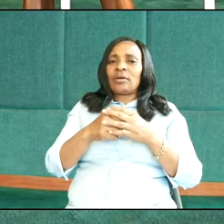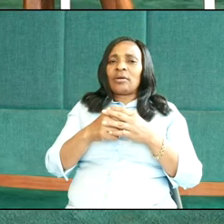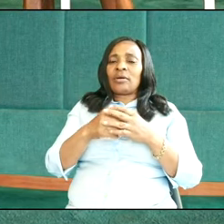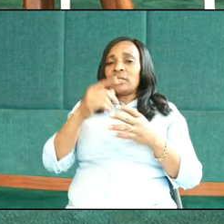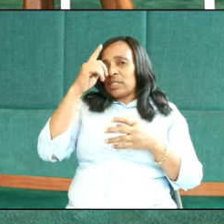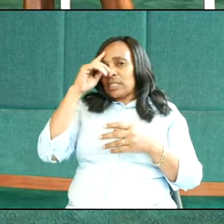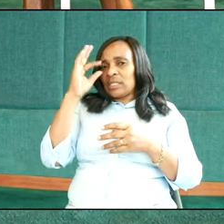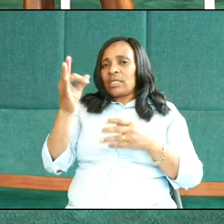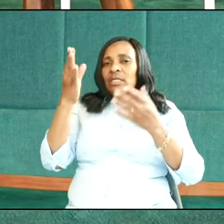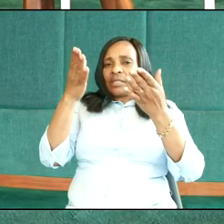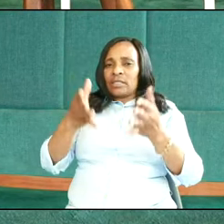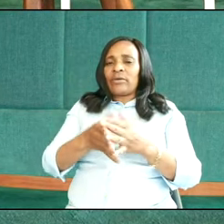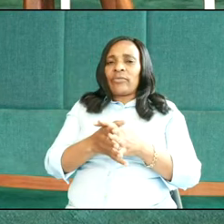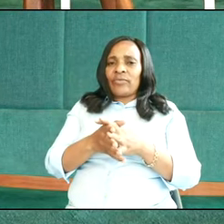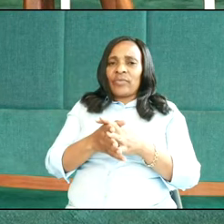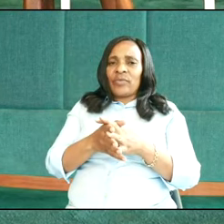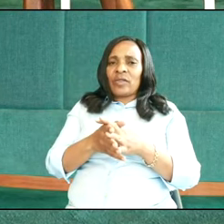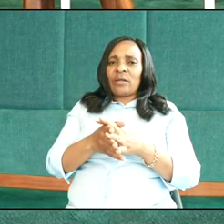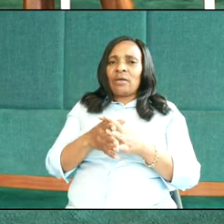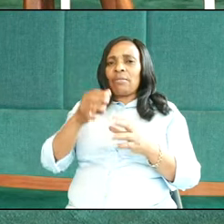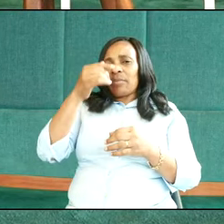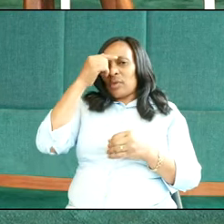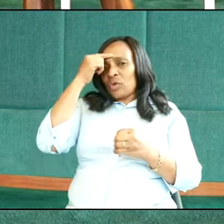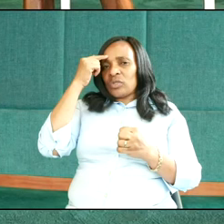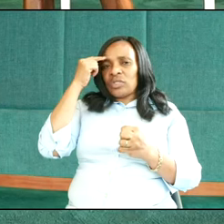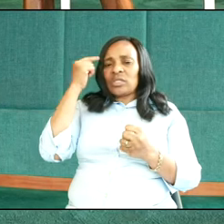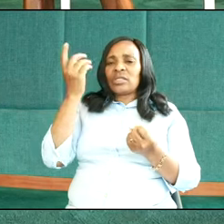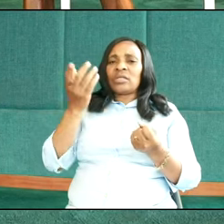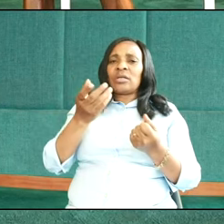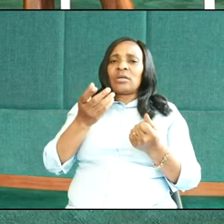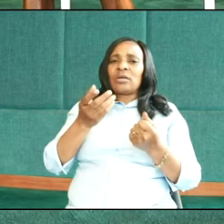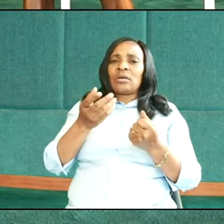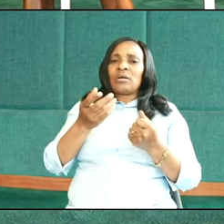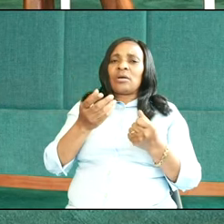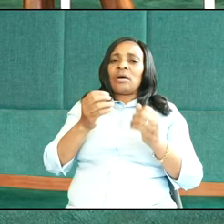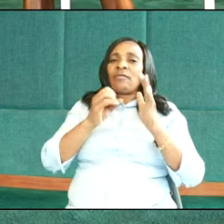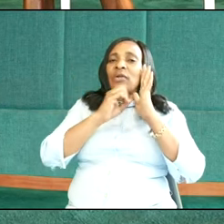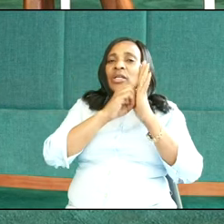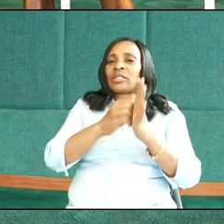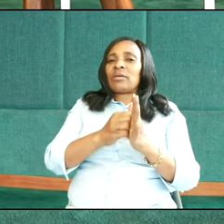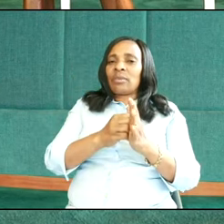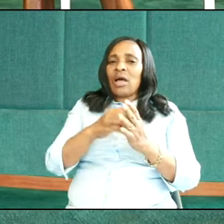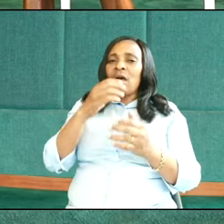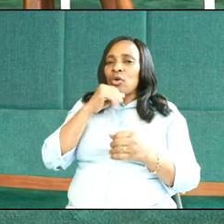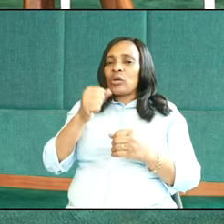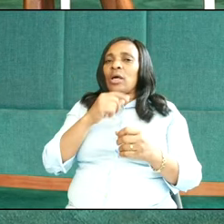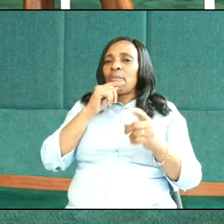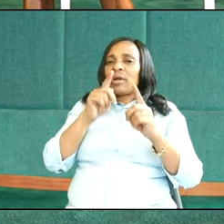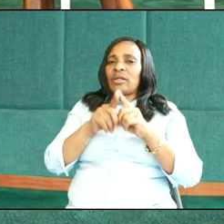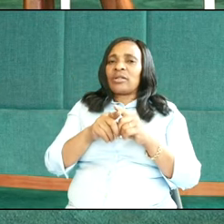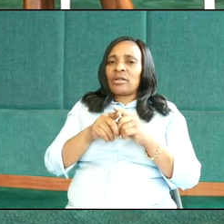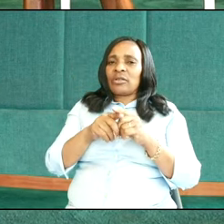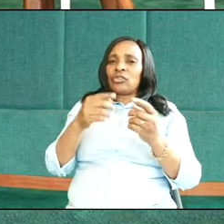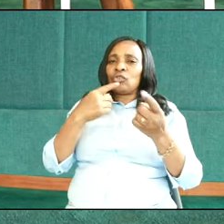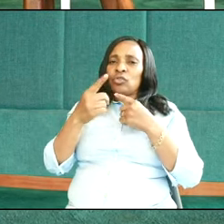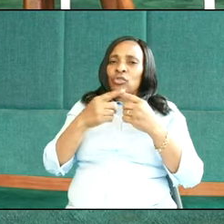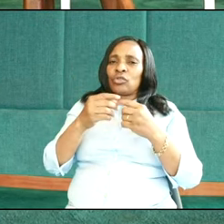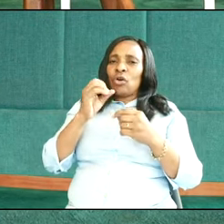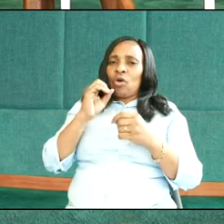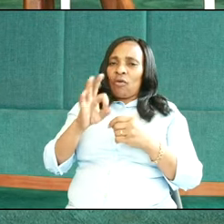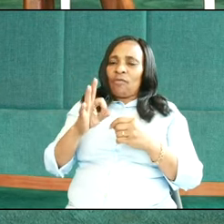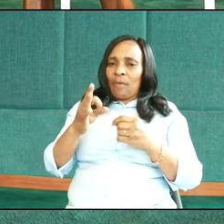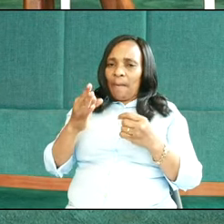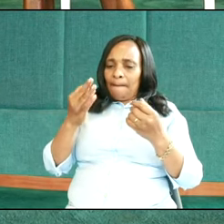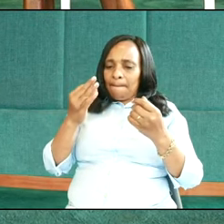it's serious here, you know. Yeah. Because even if, let's say, for example, an older brother. Yeah. Is told off by his